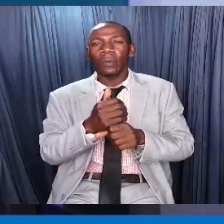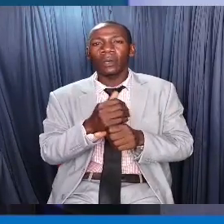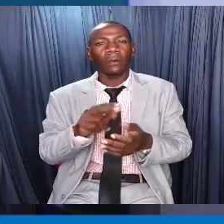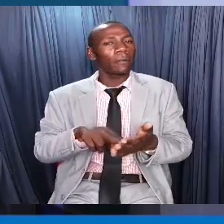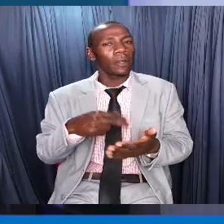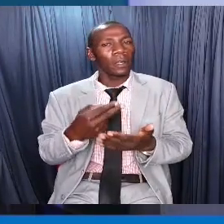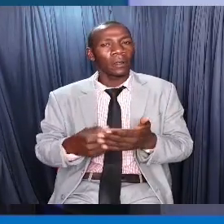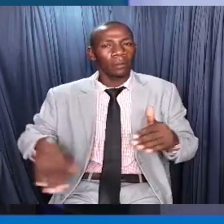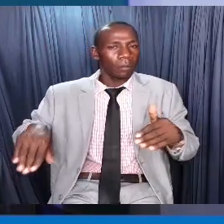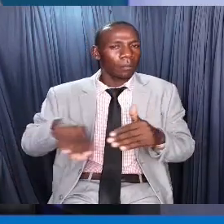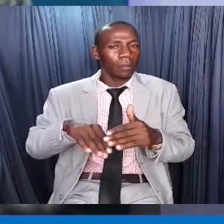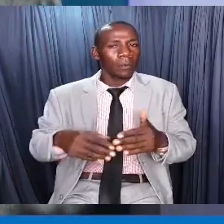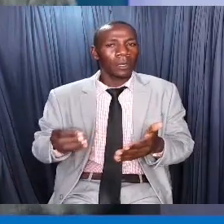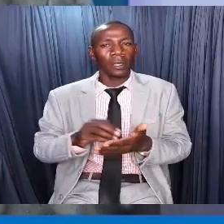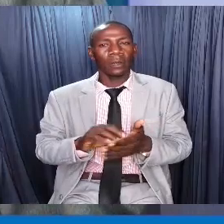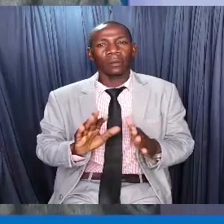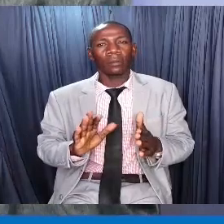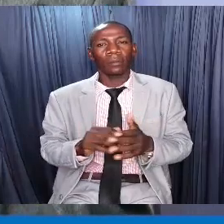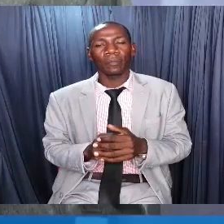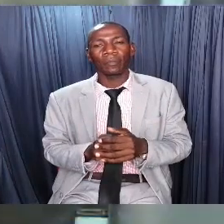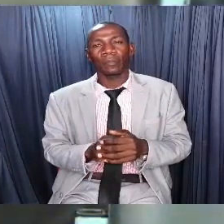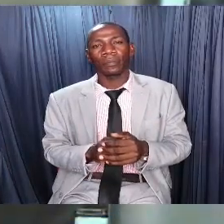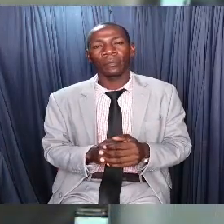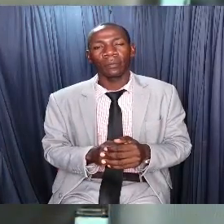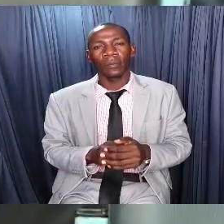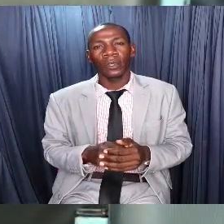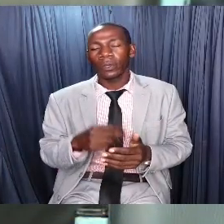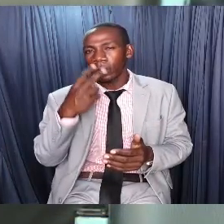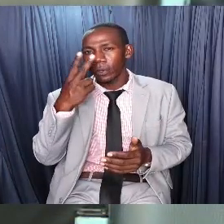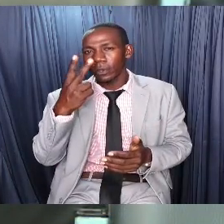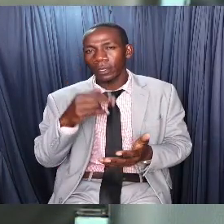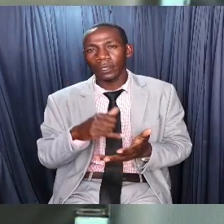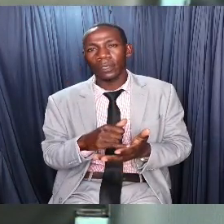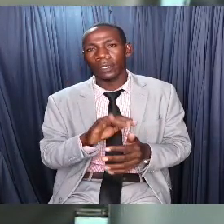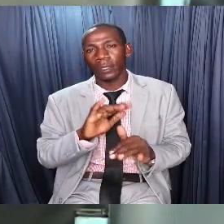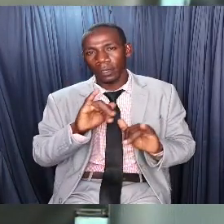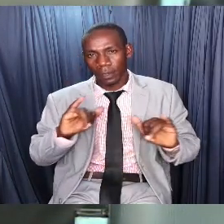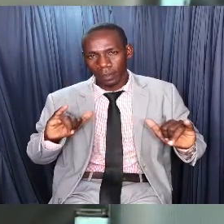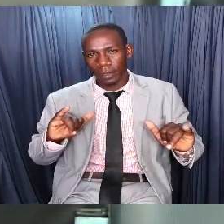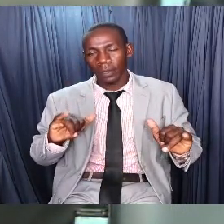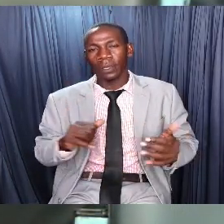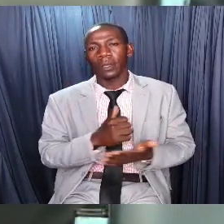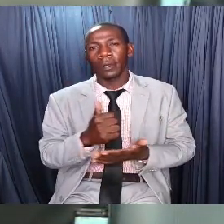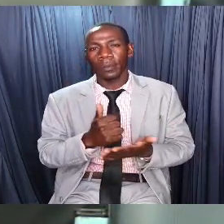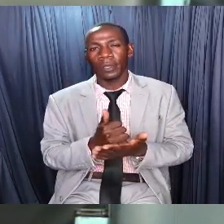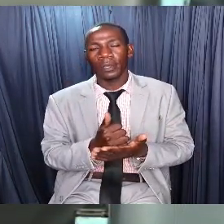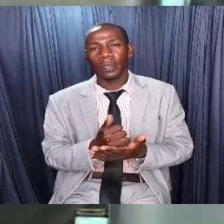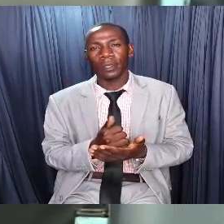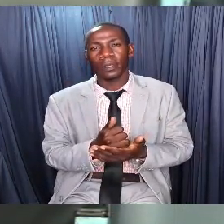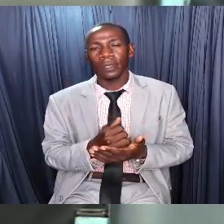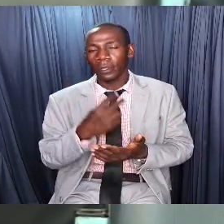Lest you stumble again and even someone else. Because you've seen it clearly.